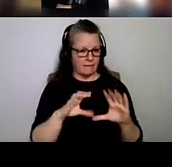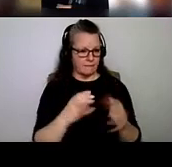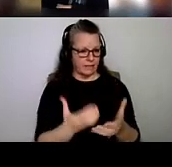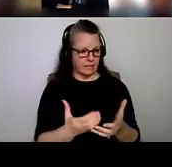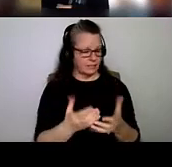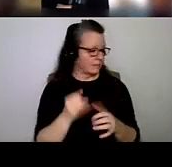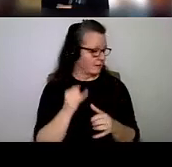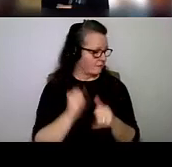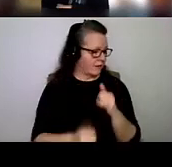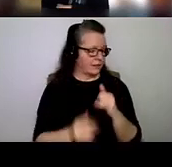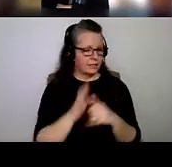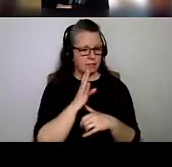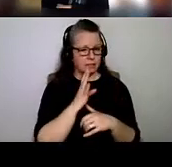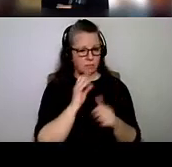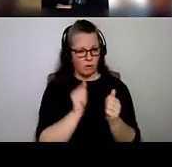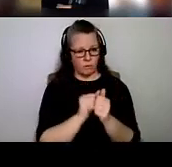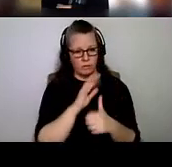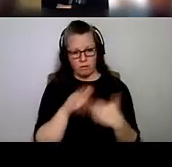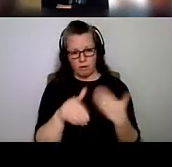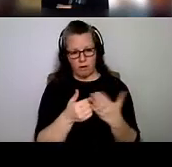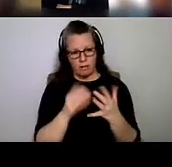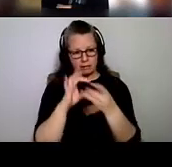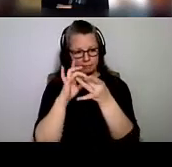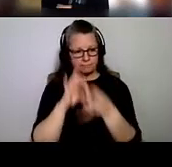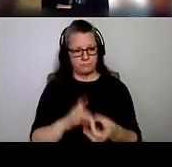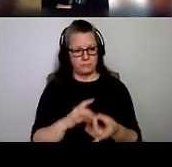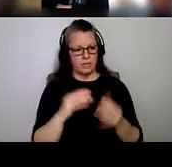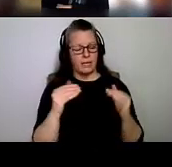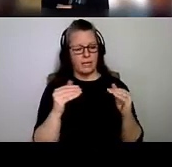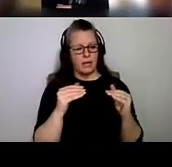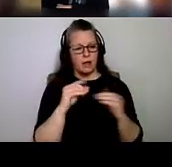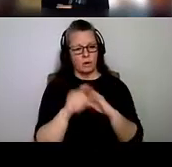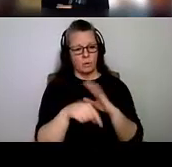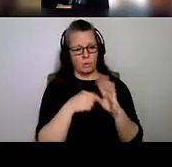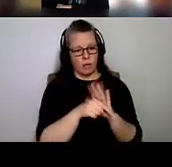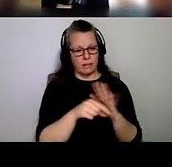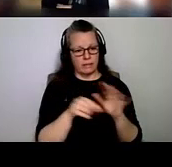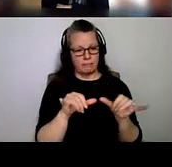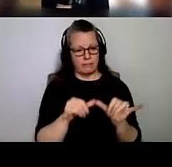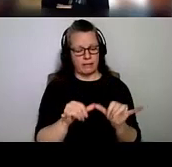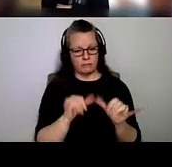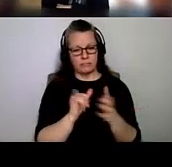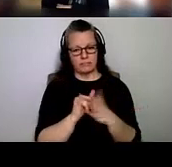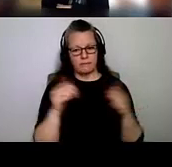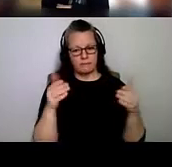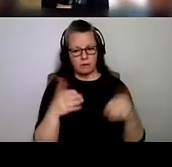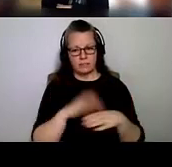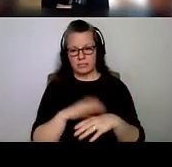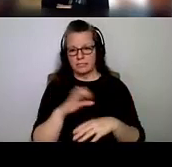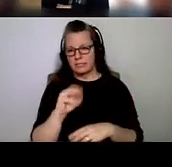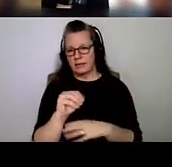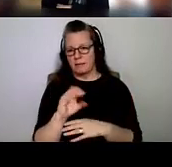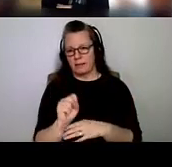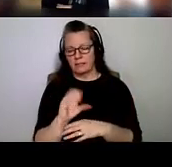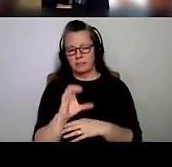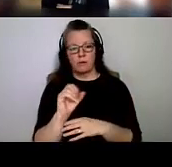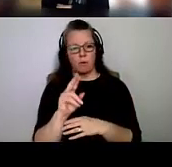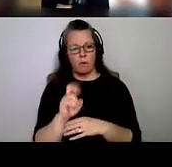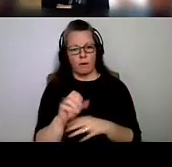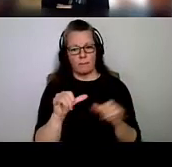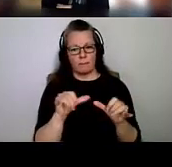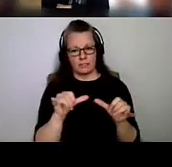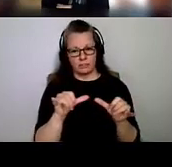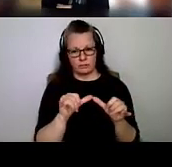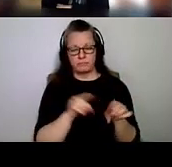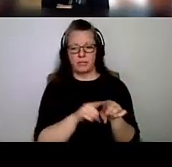of these are tied together by a set of quality metrics which focus on CMS core measures. And also one